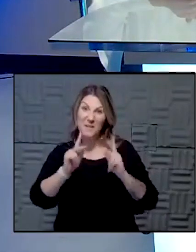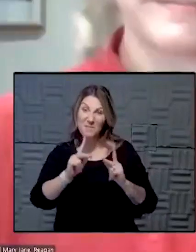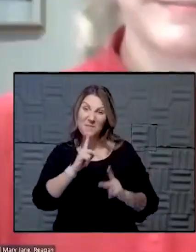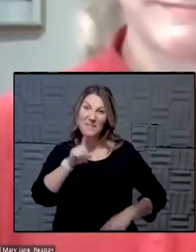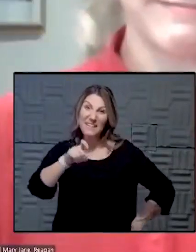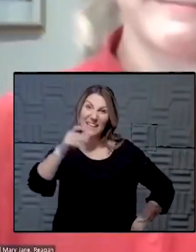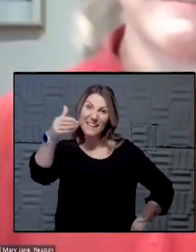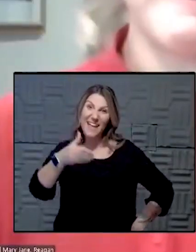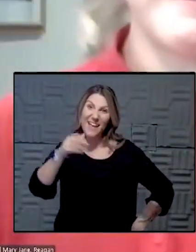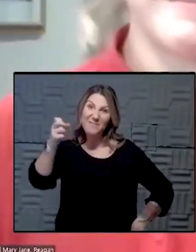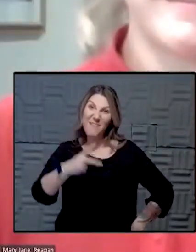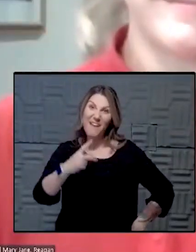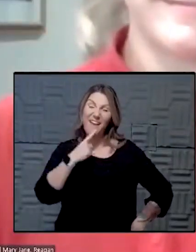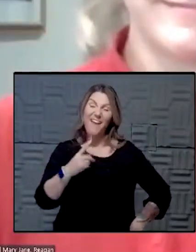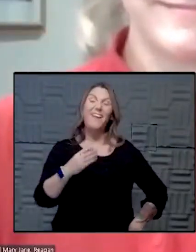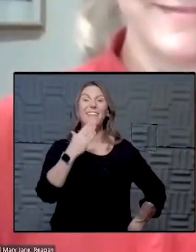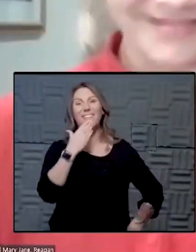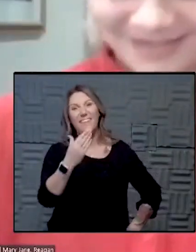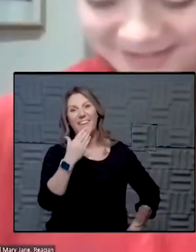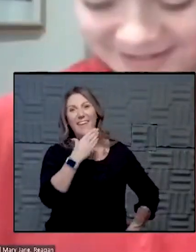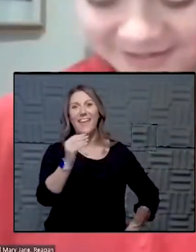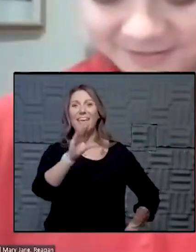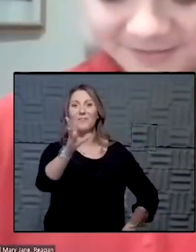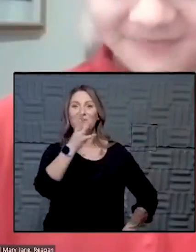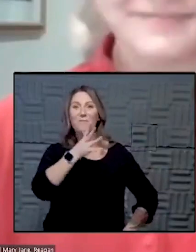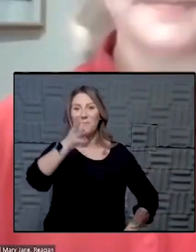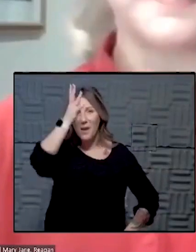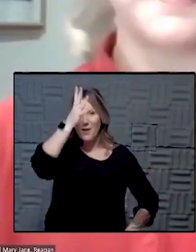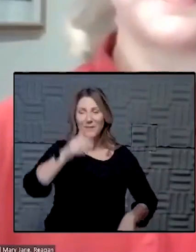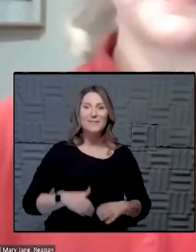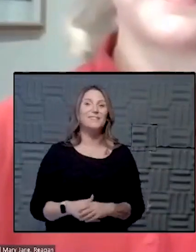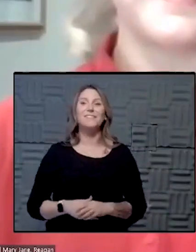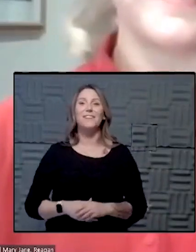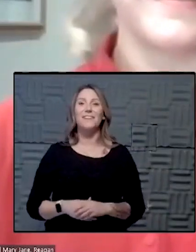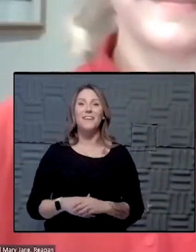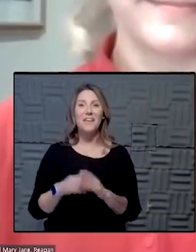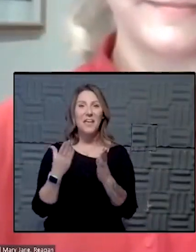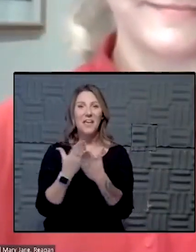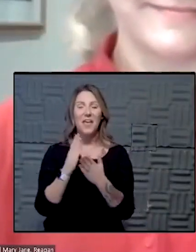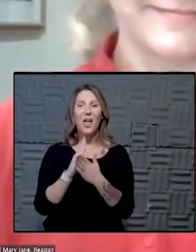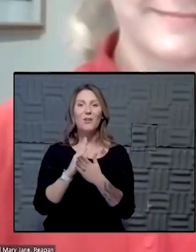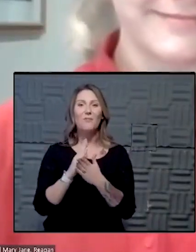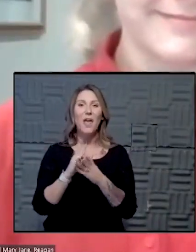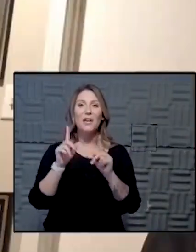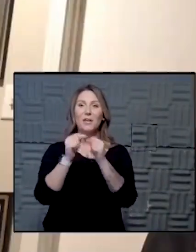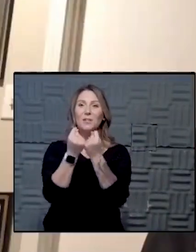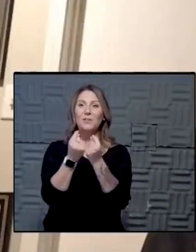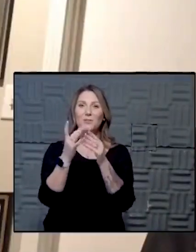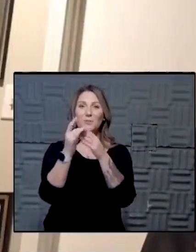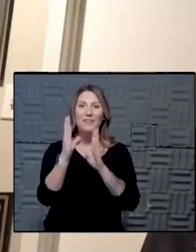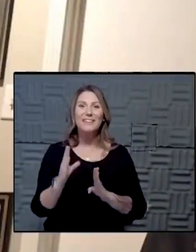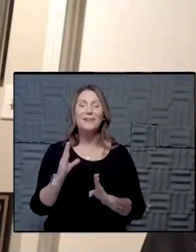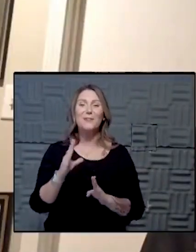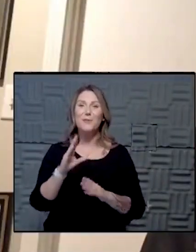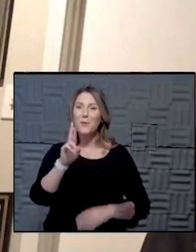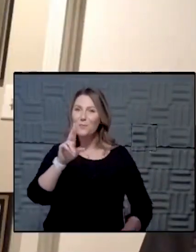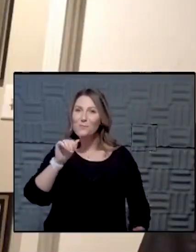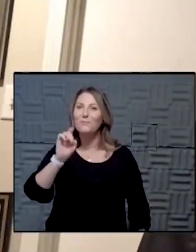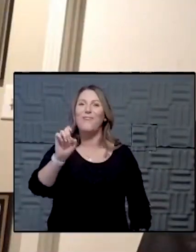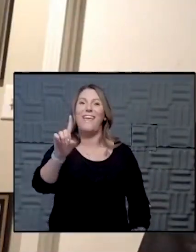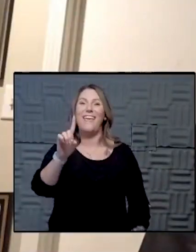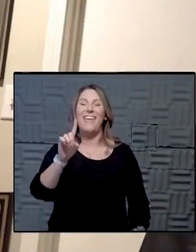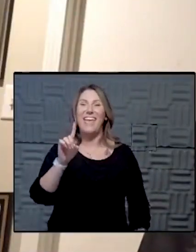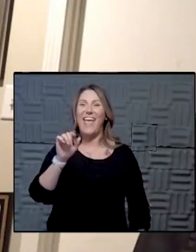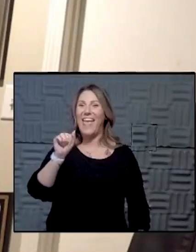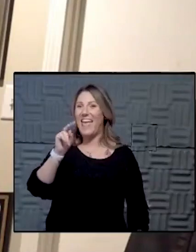them back. Yep. So thanks to you guys and thanks to your parents. All right, Troop Leader Red. I said it right that time, I hope. Annie Red, thank